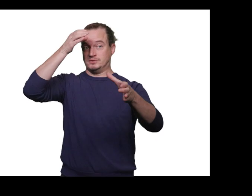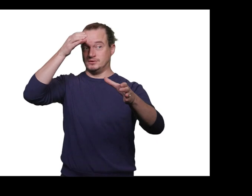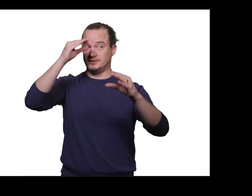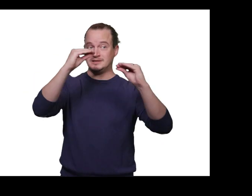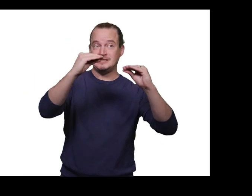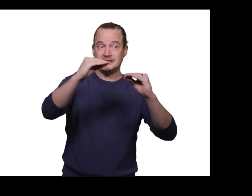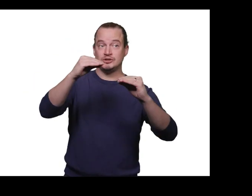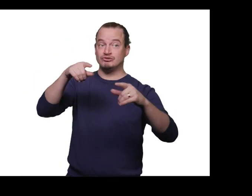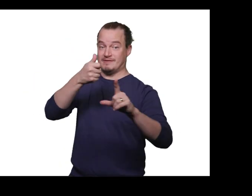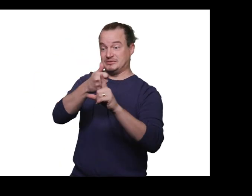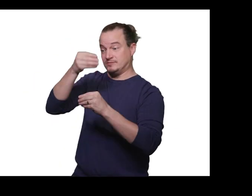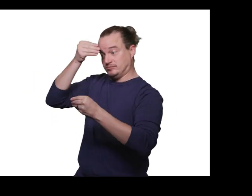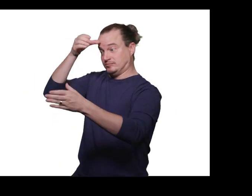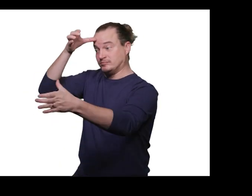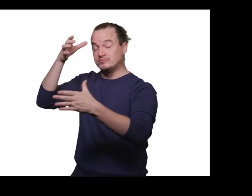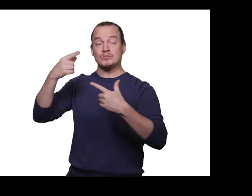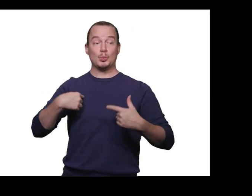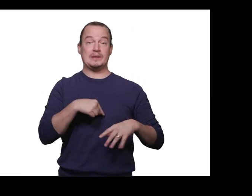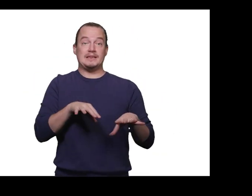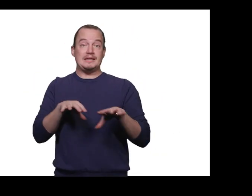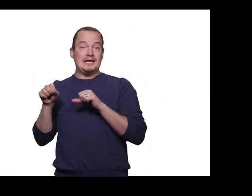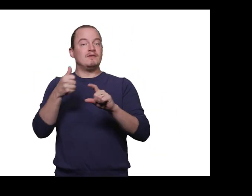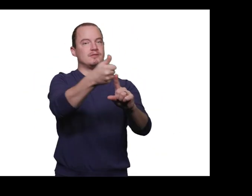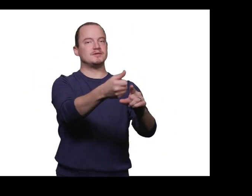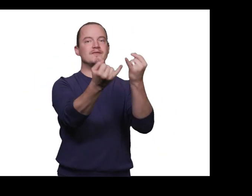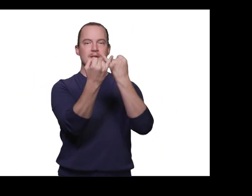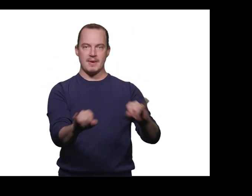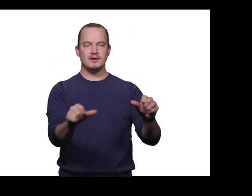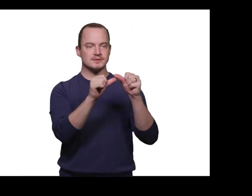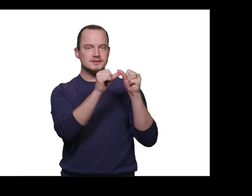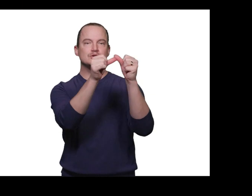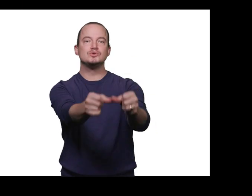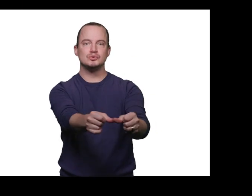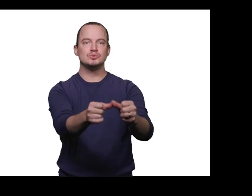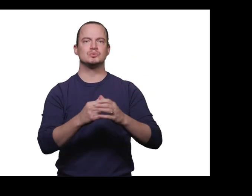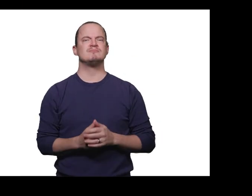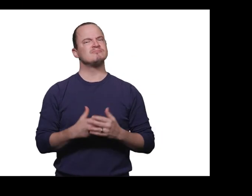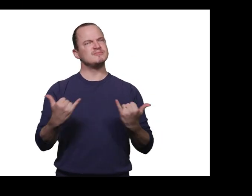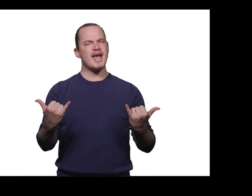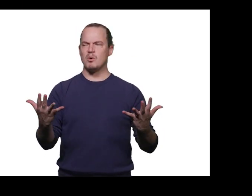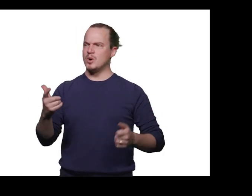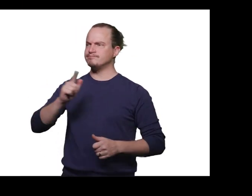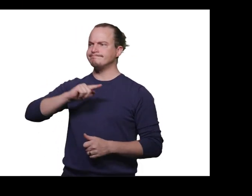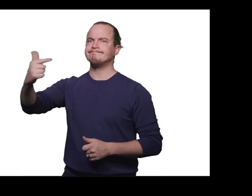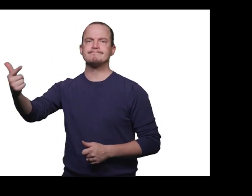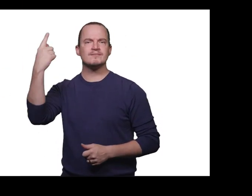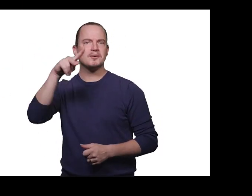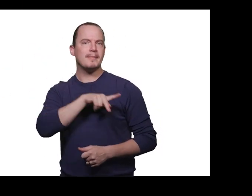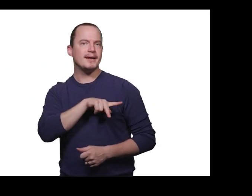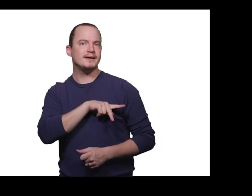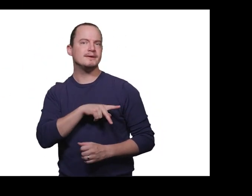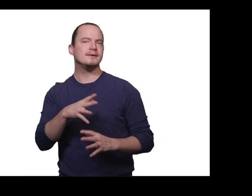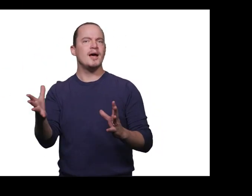own by the end of the residency. Now let's pass back to Penny so she can demonstrate a way she customizes the